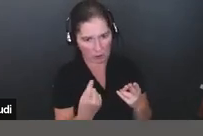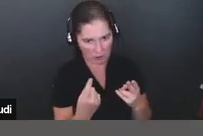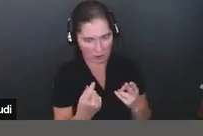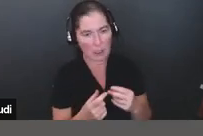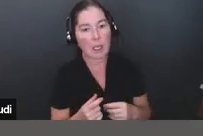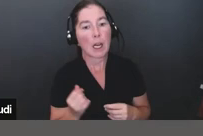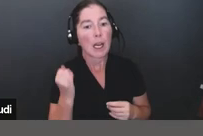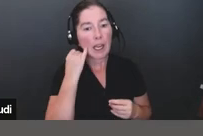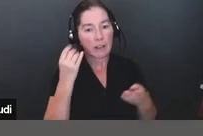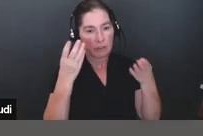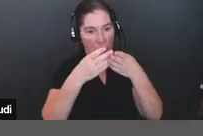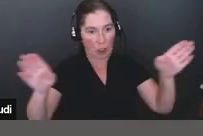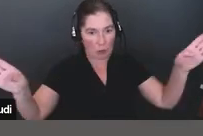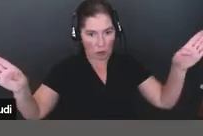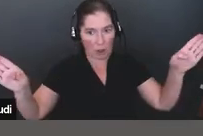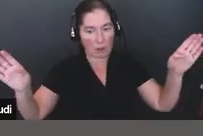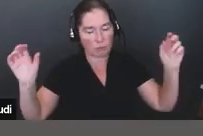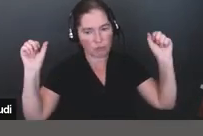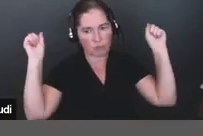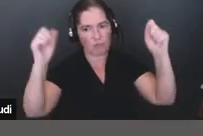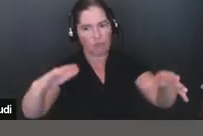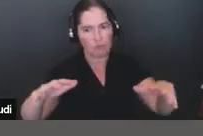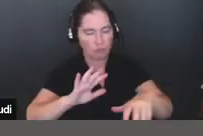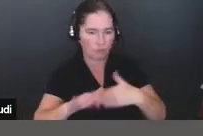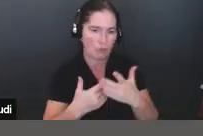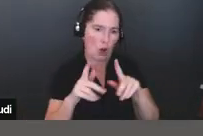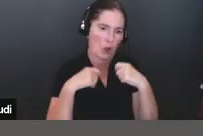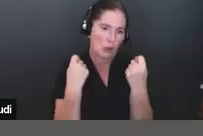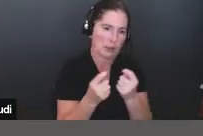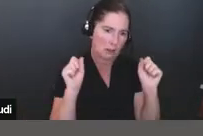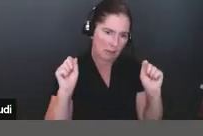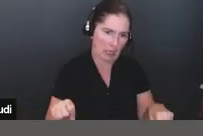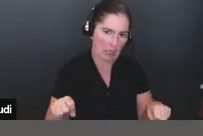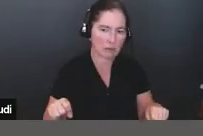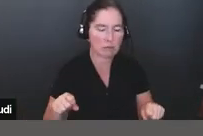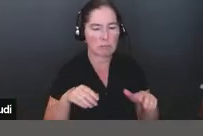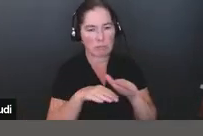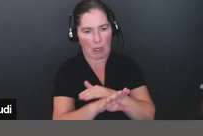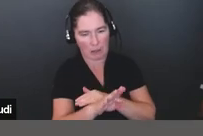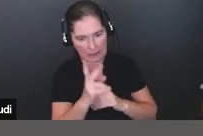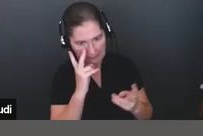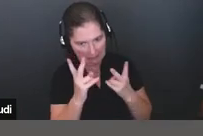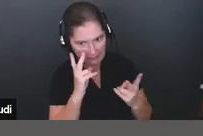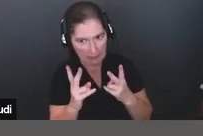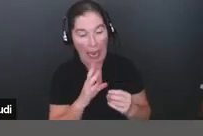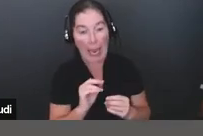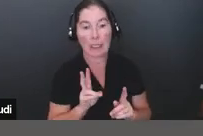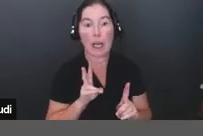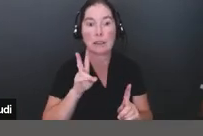the general channel, everybody in the team will have access to this assignment and they will have been assigned it.